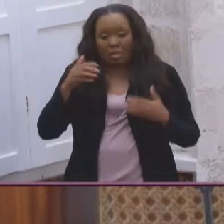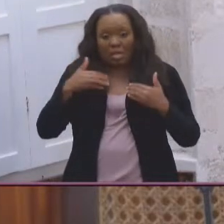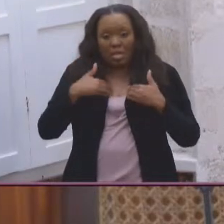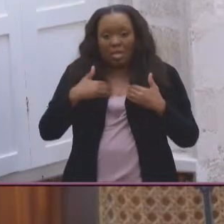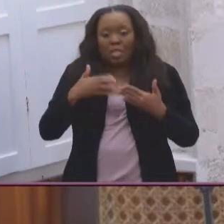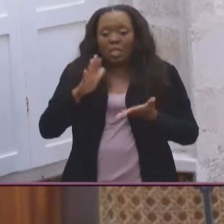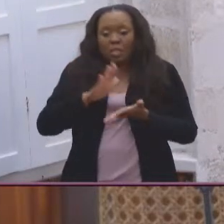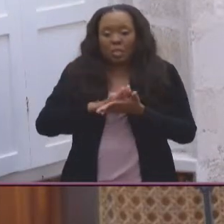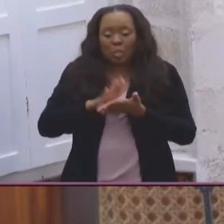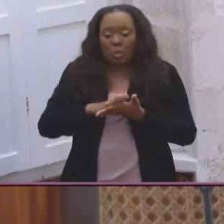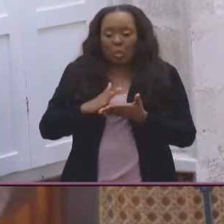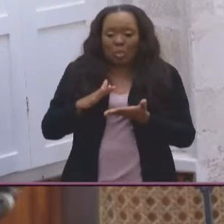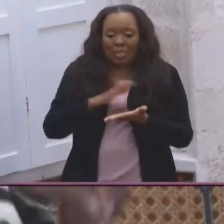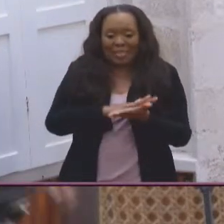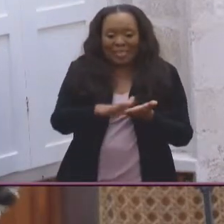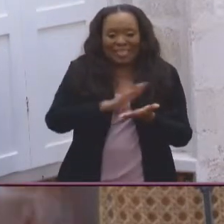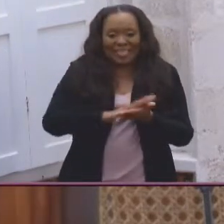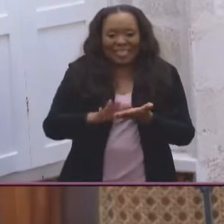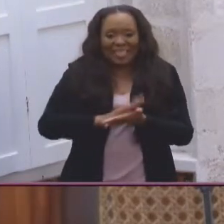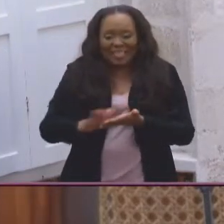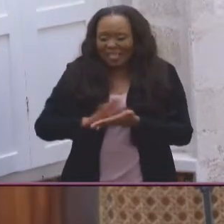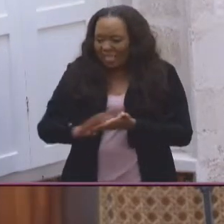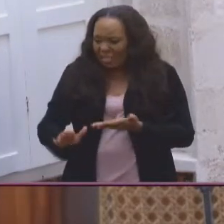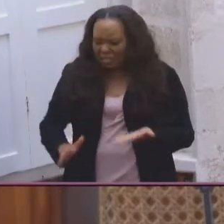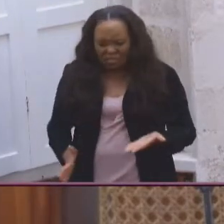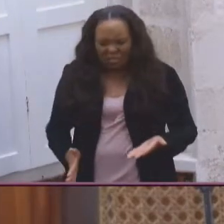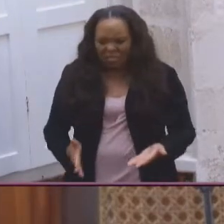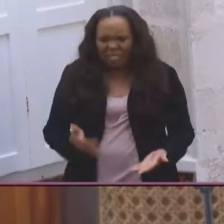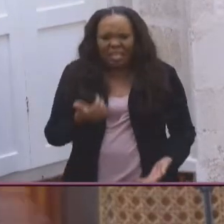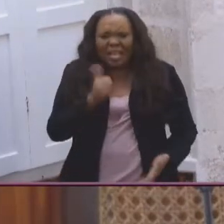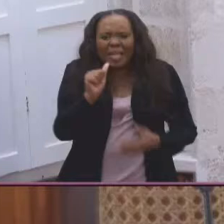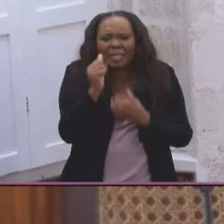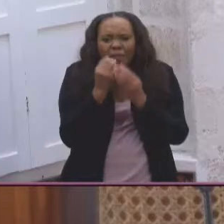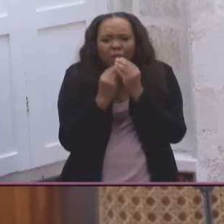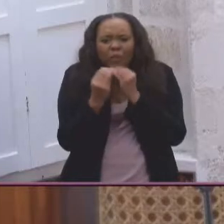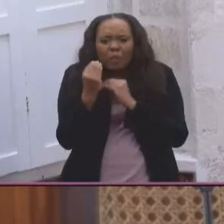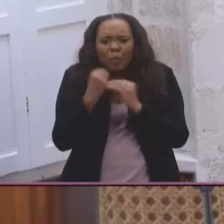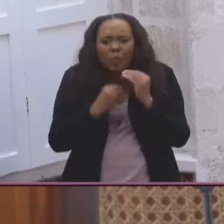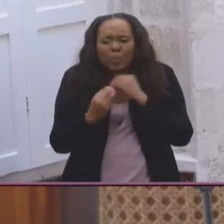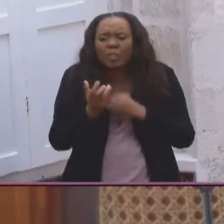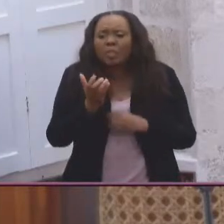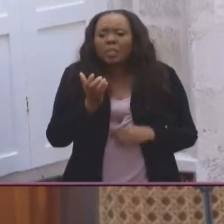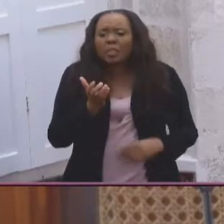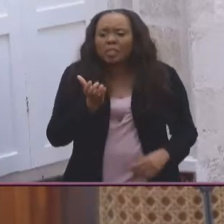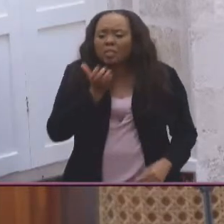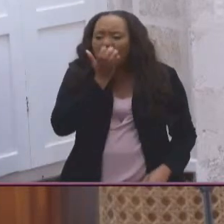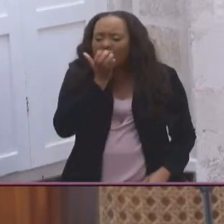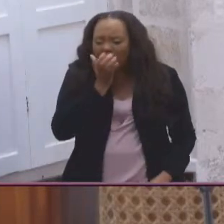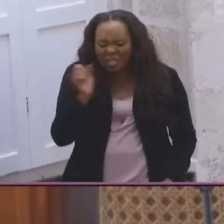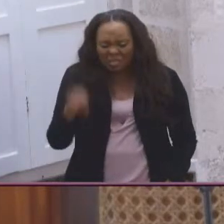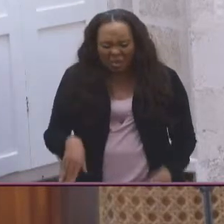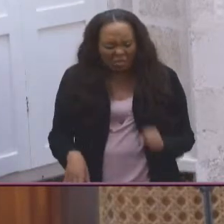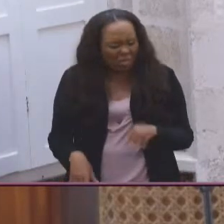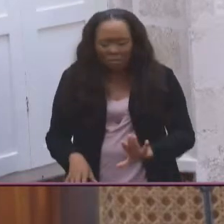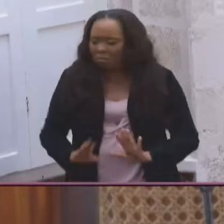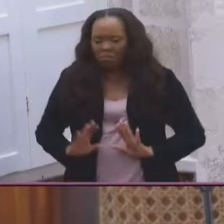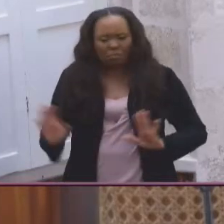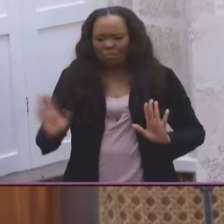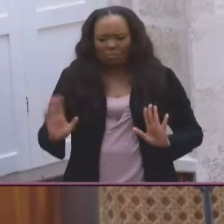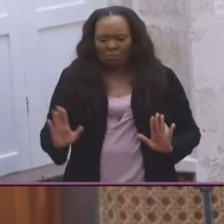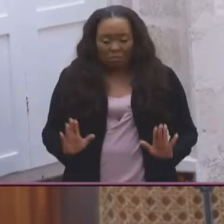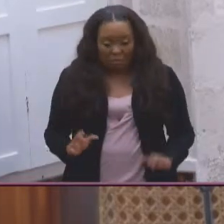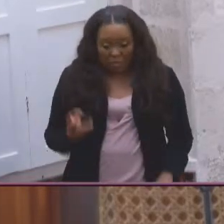taught that you were not to drop garbage and food all over the school. And we had to clean